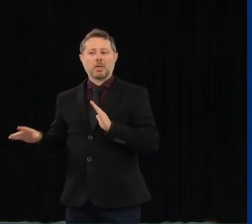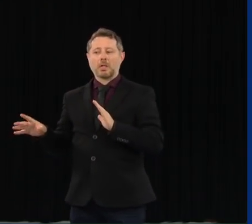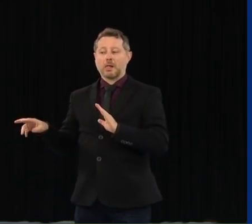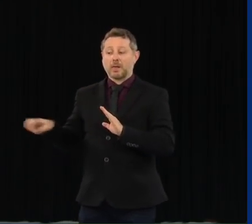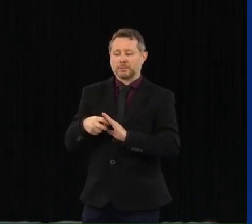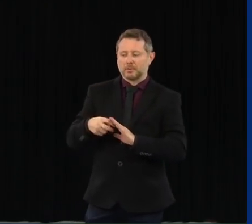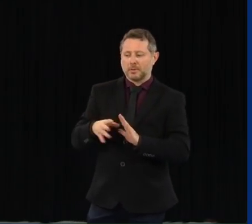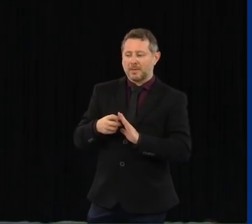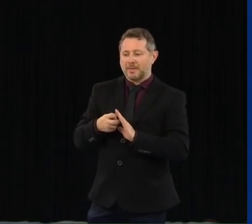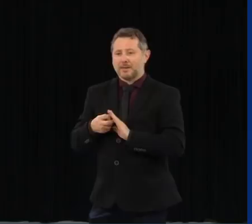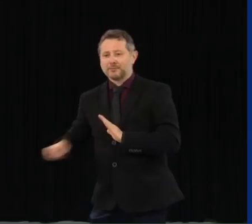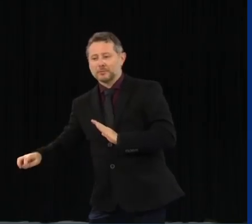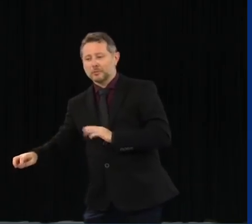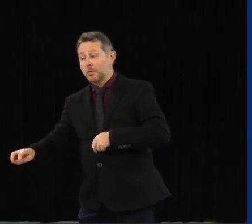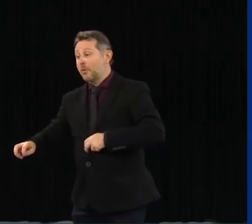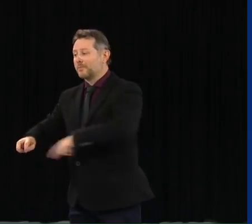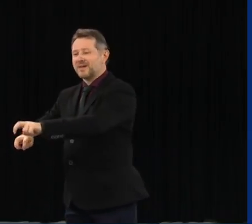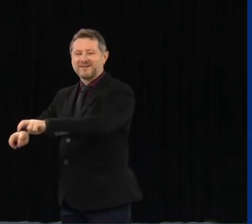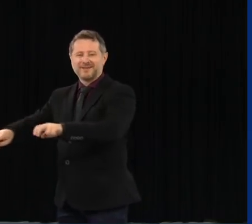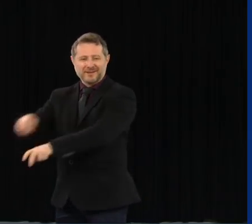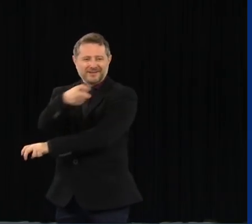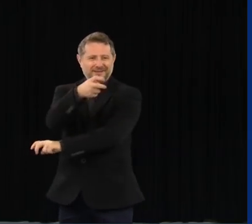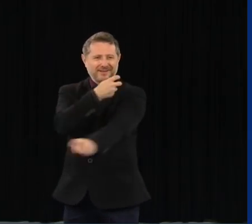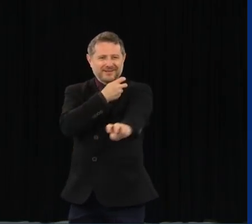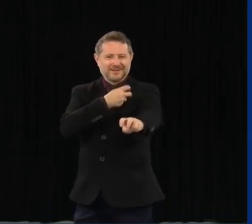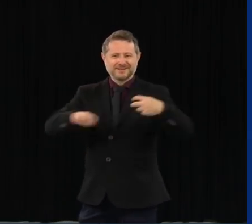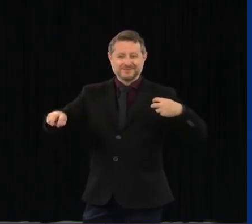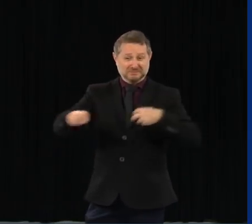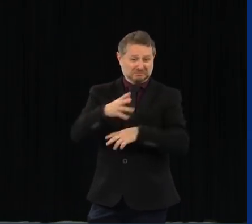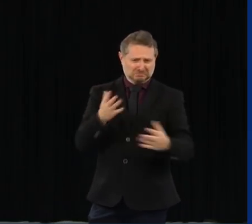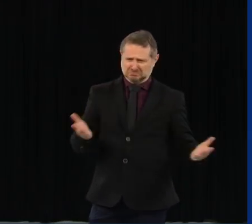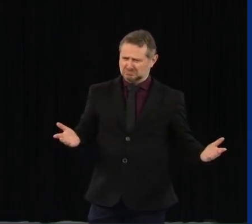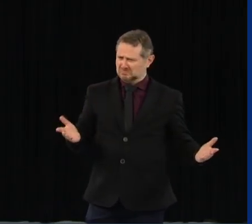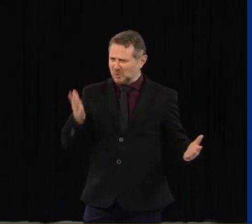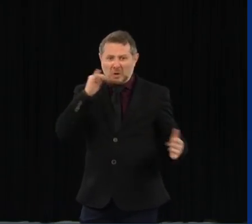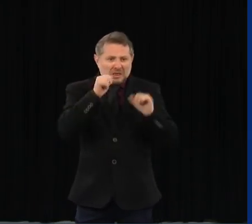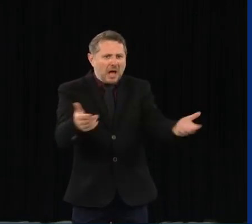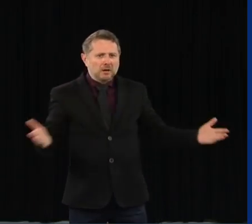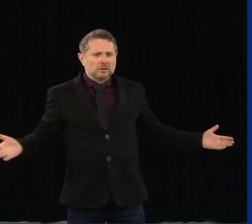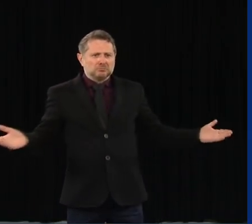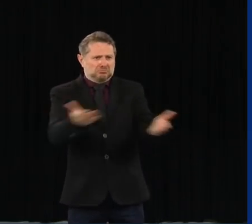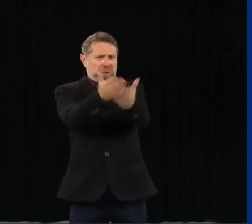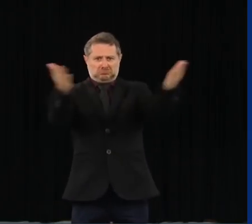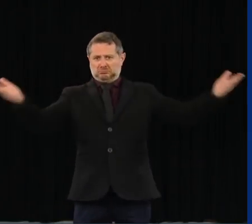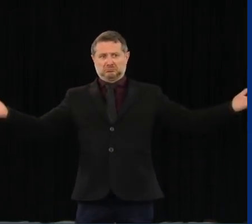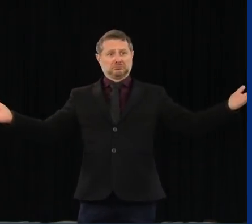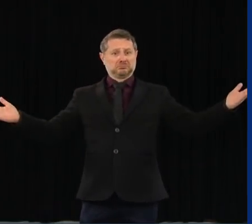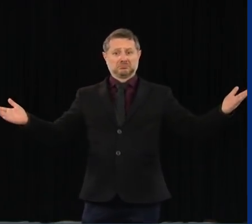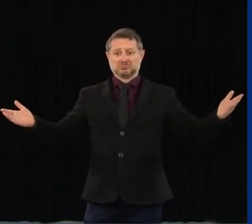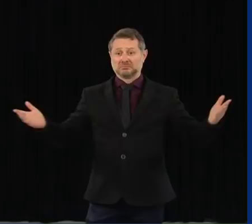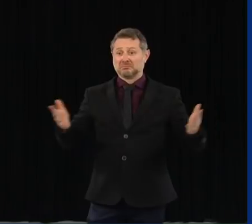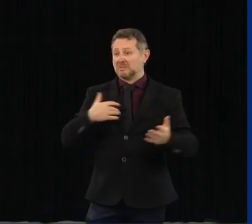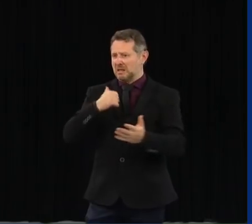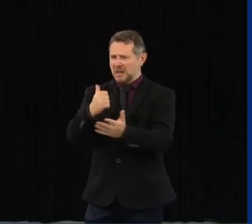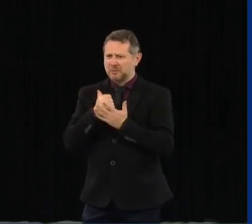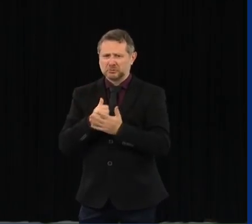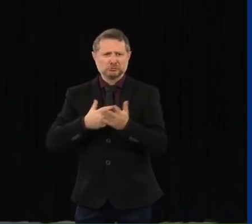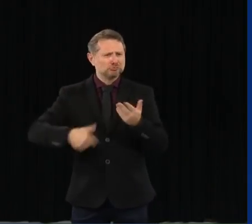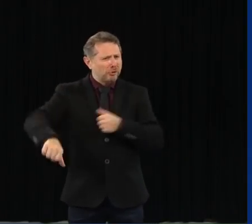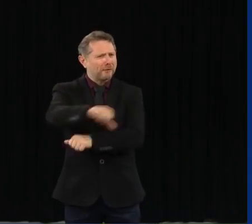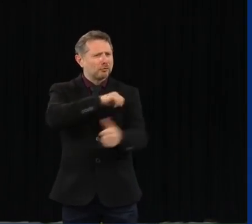Why not? Or what is the alternative to now saying, let's help each other.